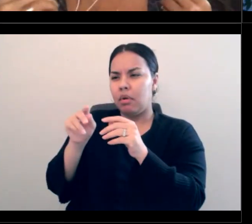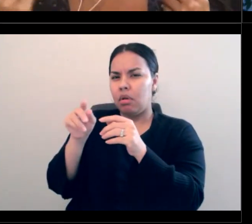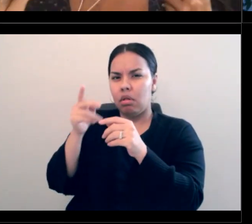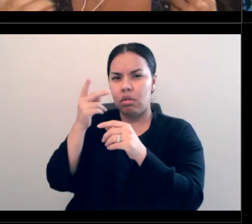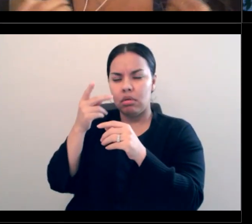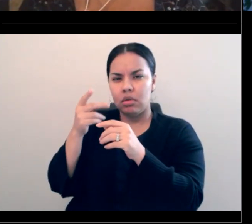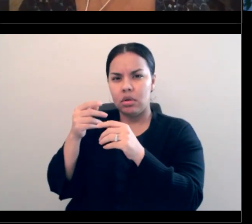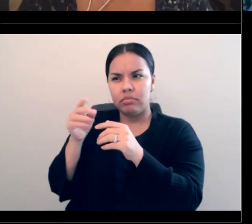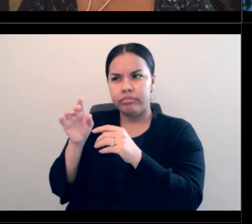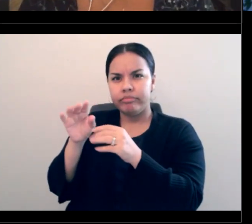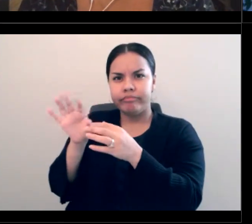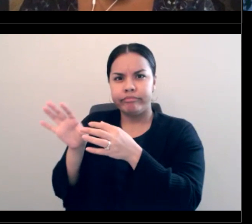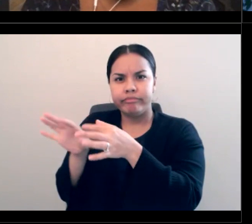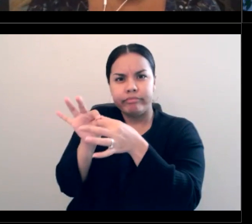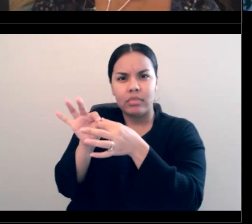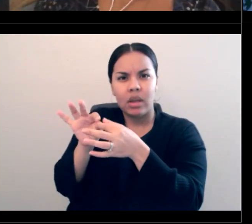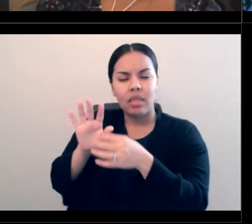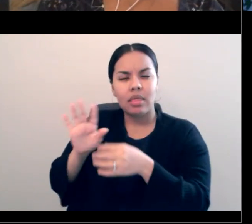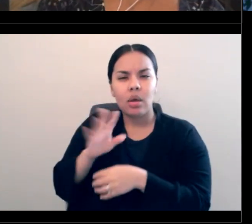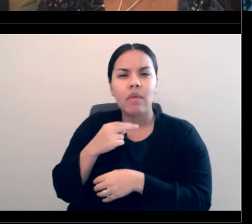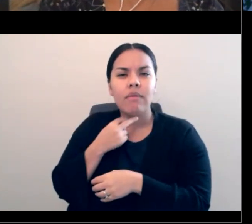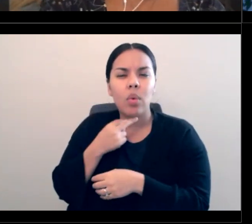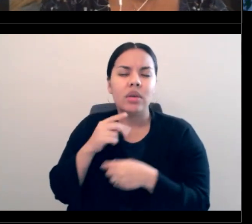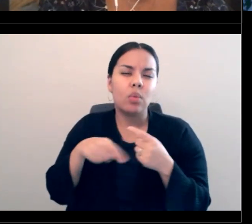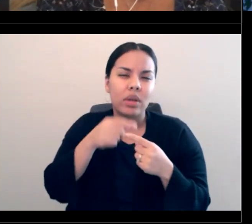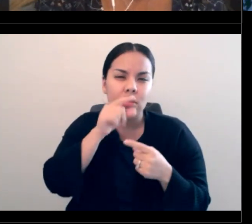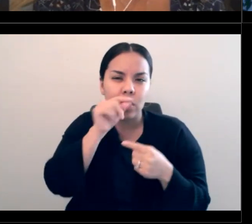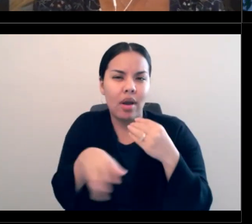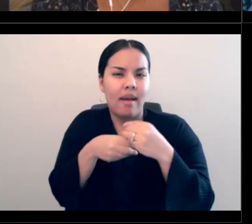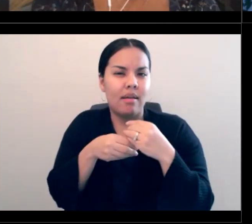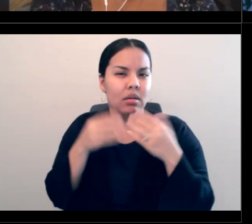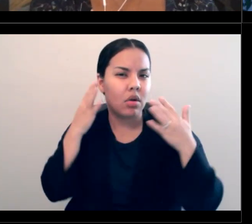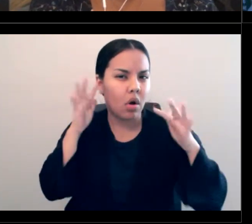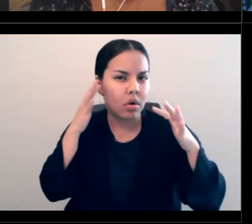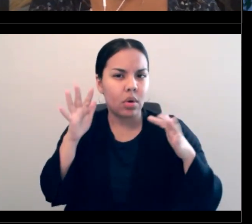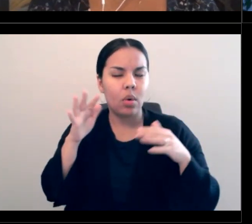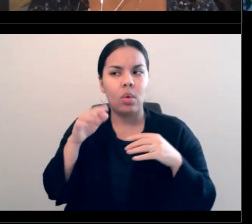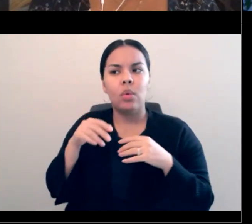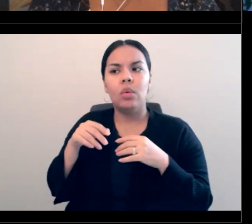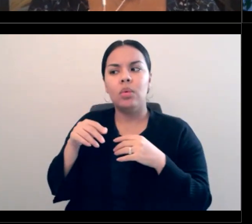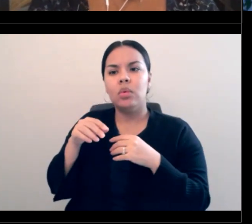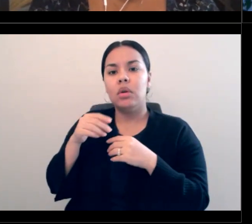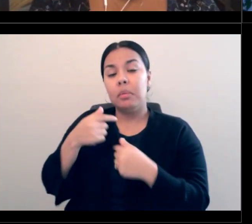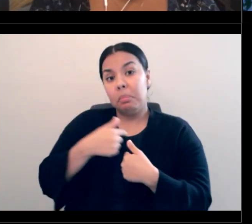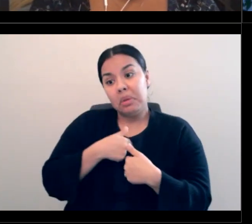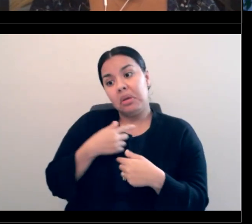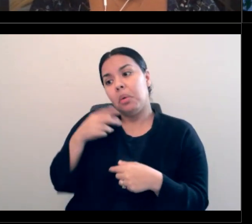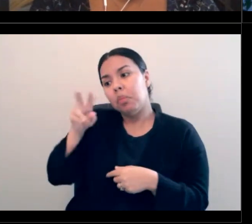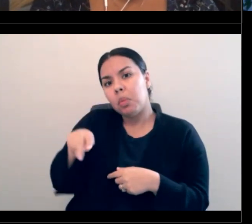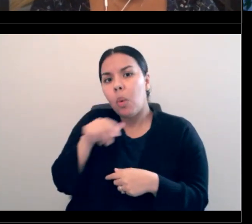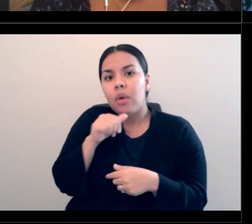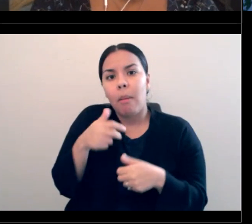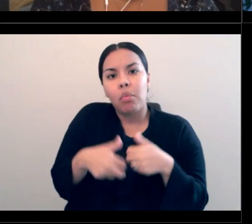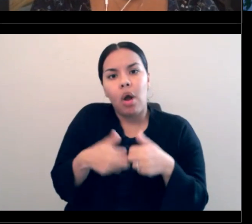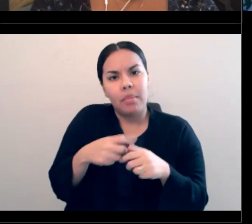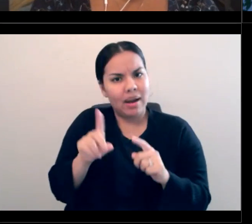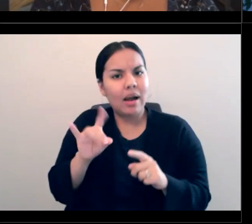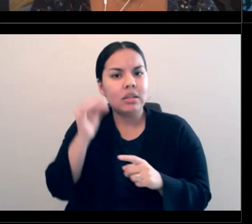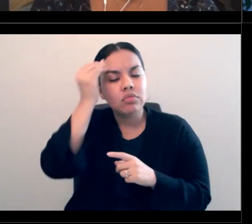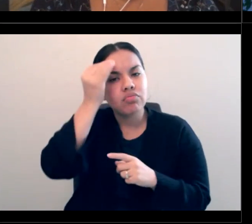once Twitter had audio, and I wanted to use it, and I didn't think it was a problem at all. But I kind of wondered what other people